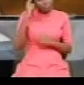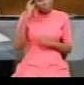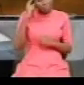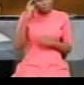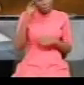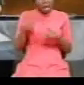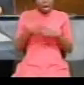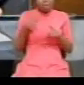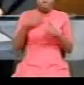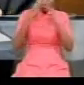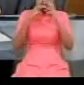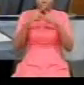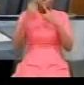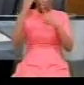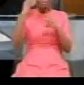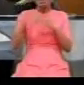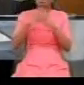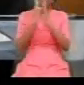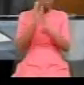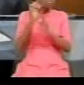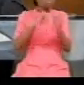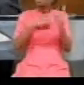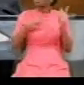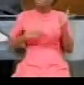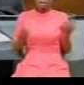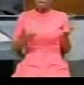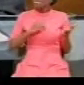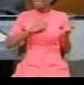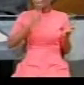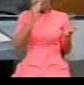you cry to God in prayer, oh Lord, here am I.